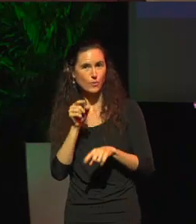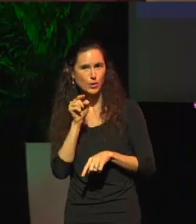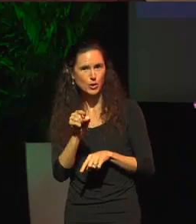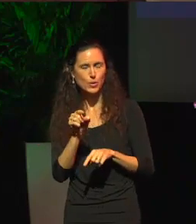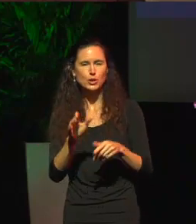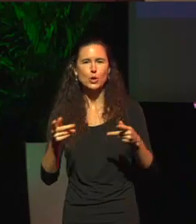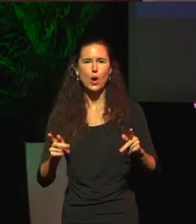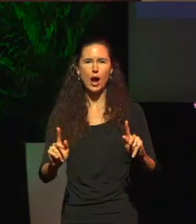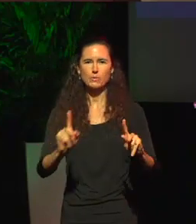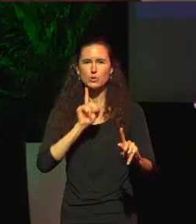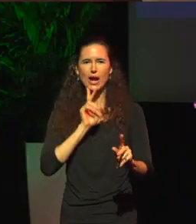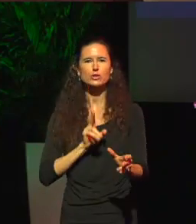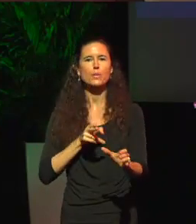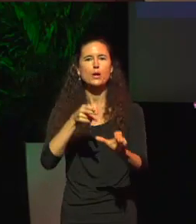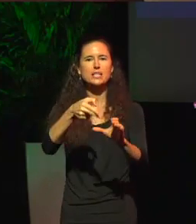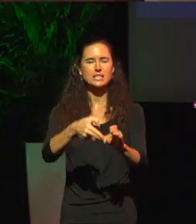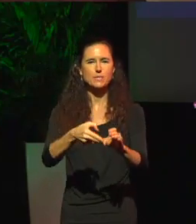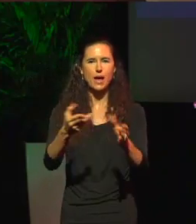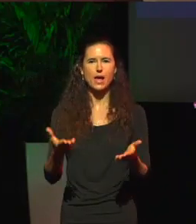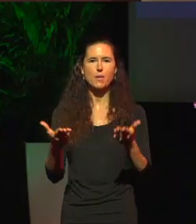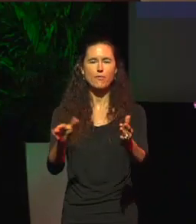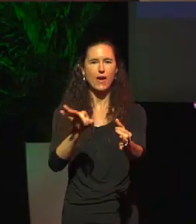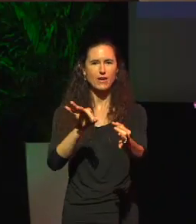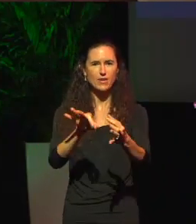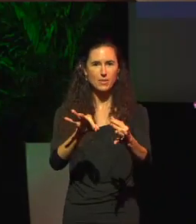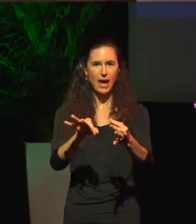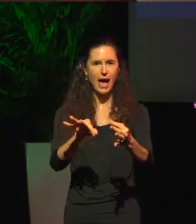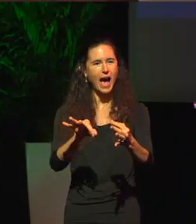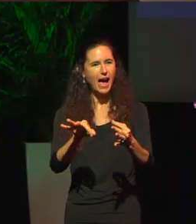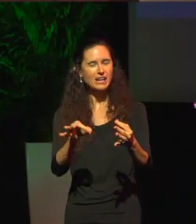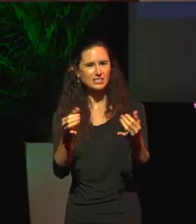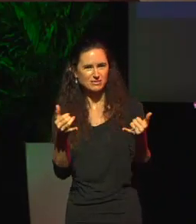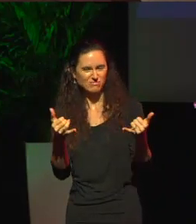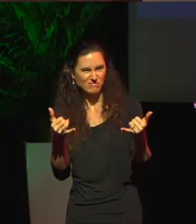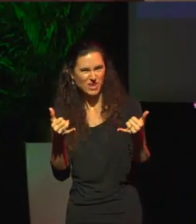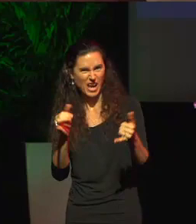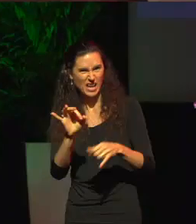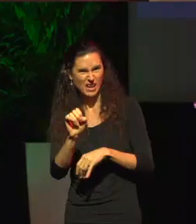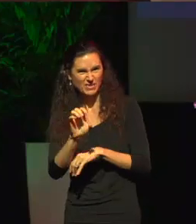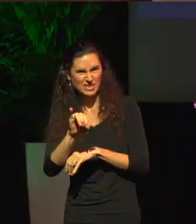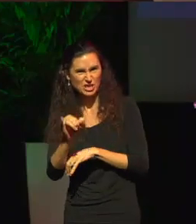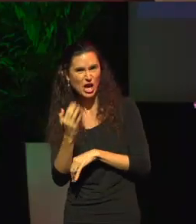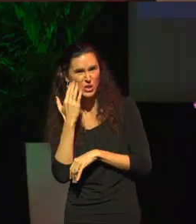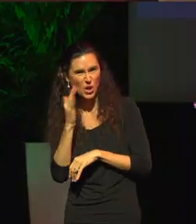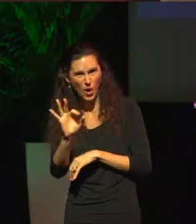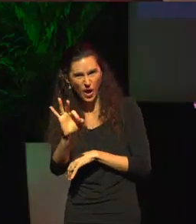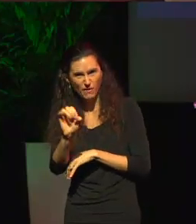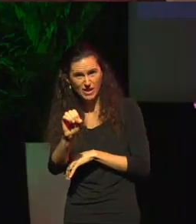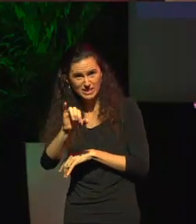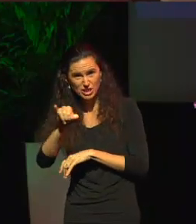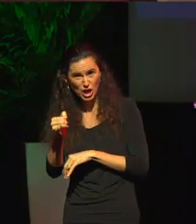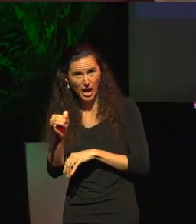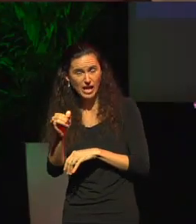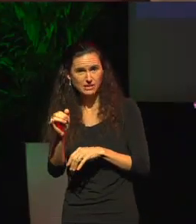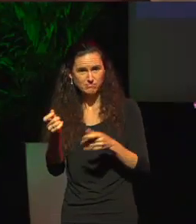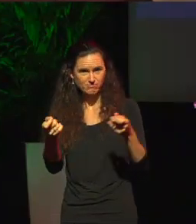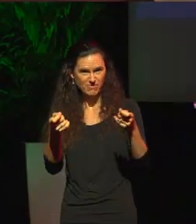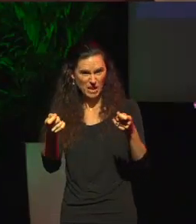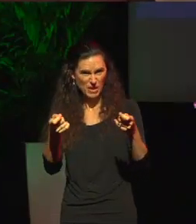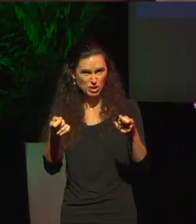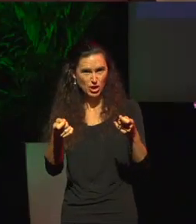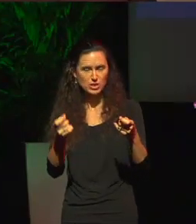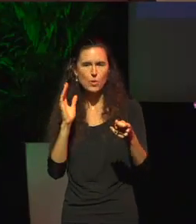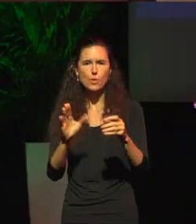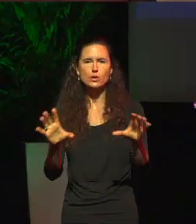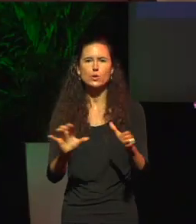to actually participate and provide feedback to the big cheeses here at FSCJ, you know, FSCJ administration. And we'll do that